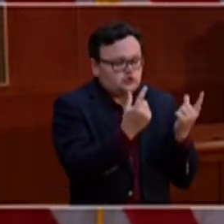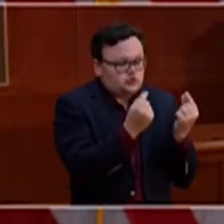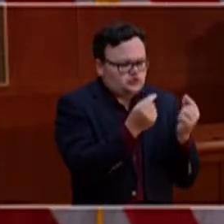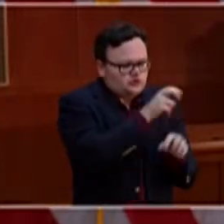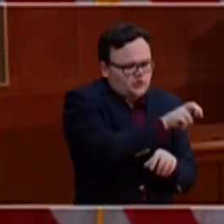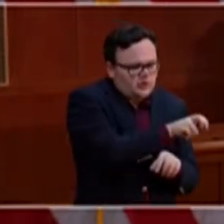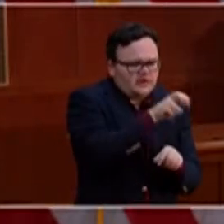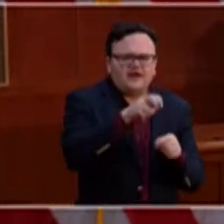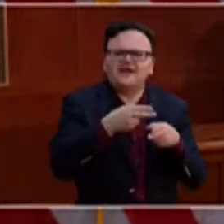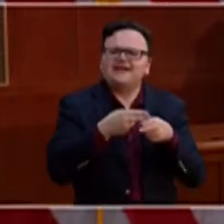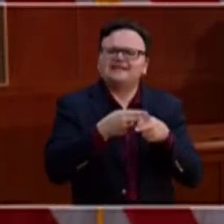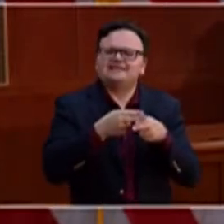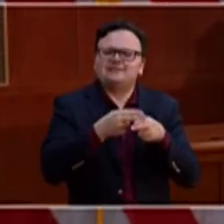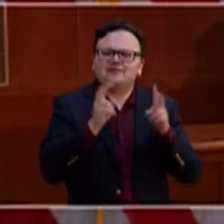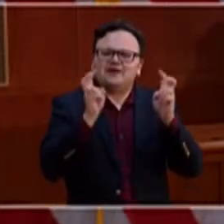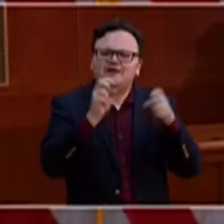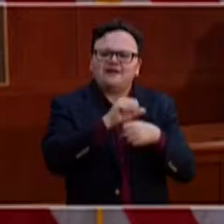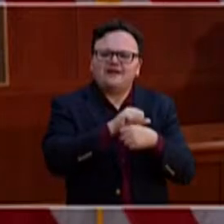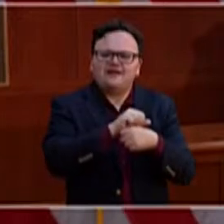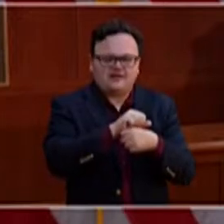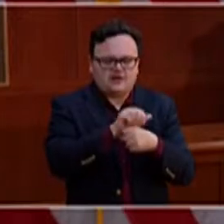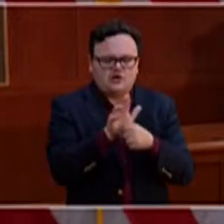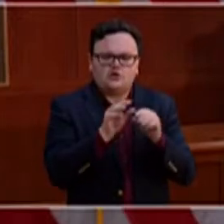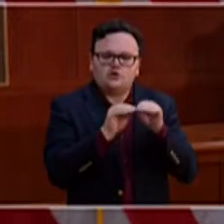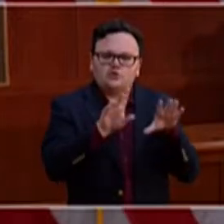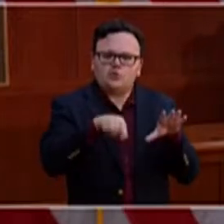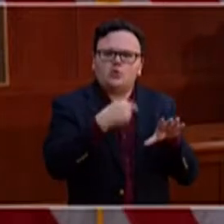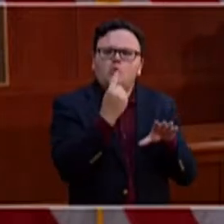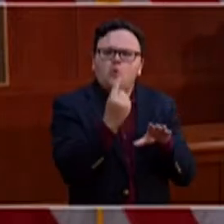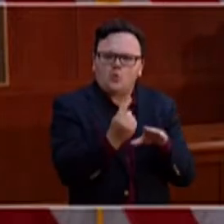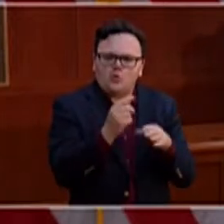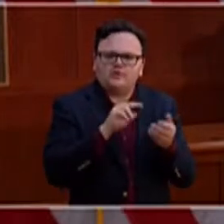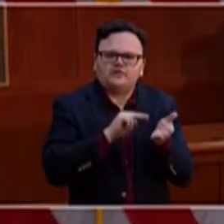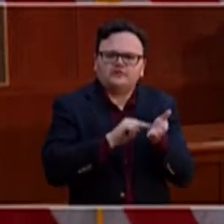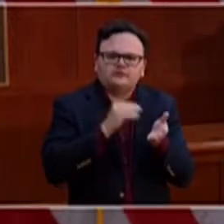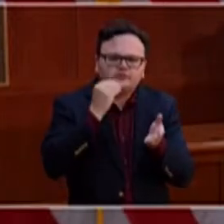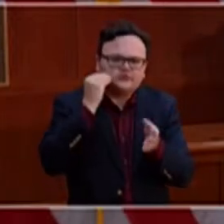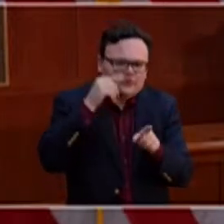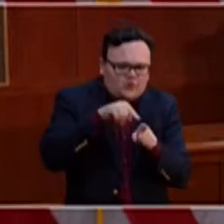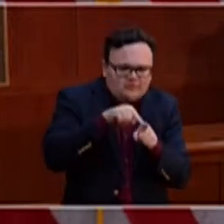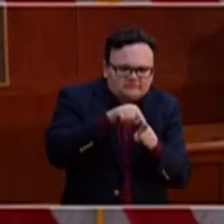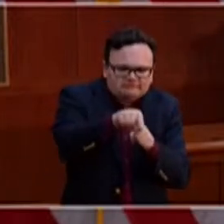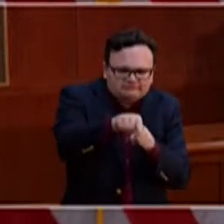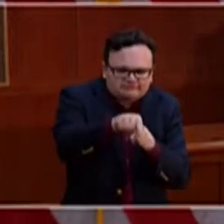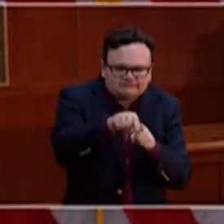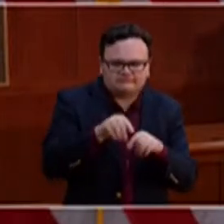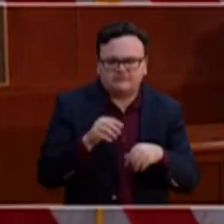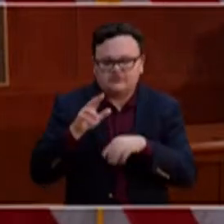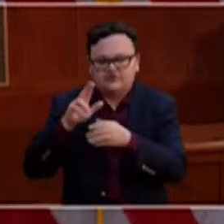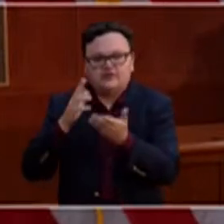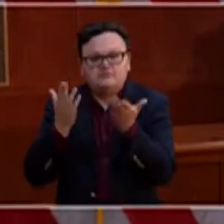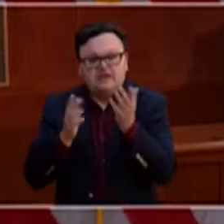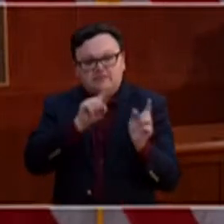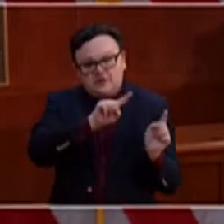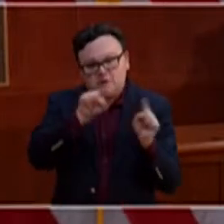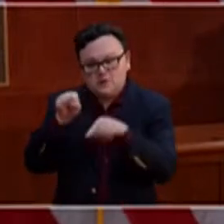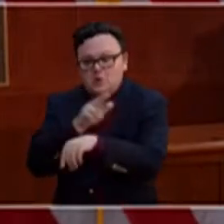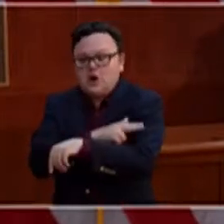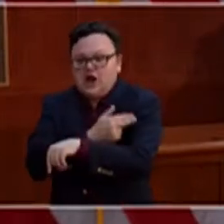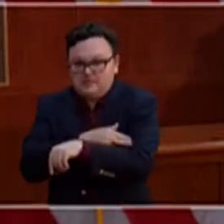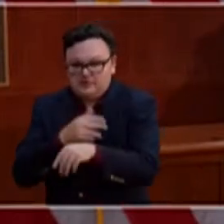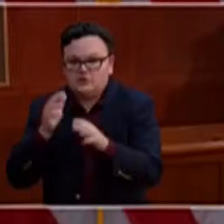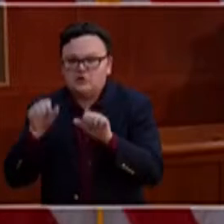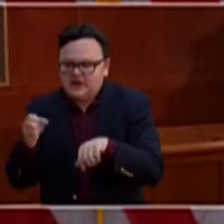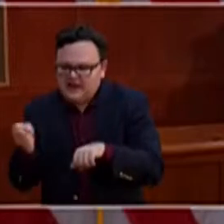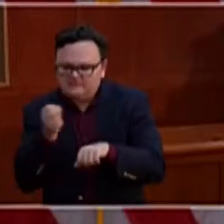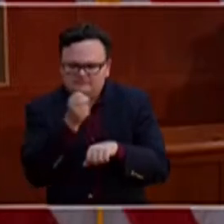are places where a hospital could discharge safely a long-term care resident who's COVID positive. It also is a place where if